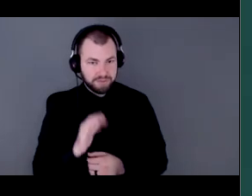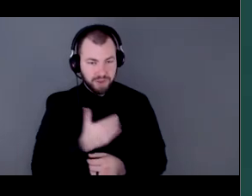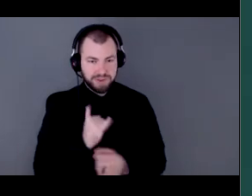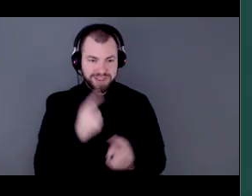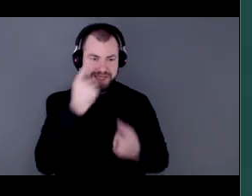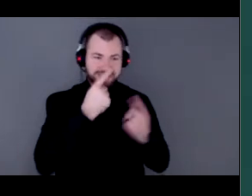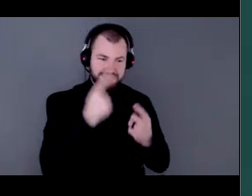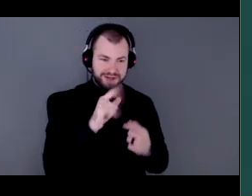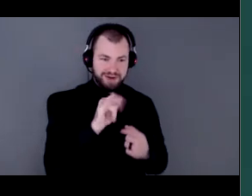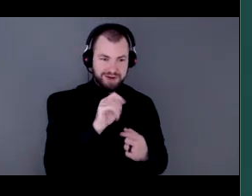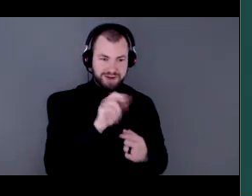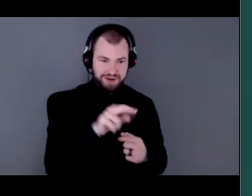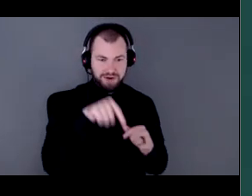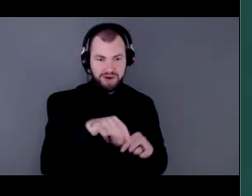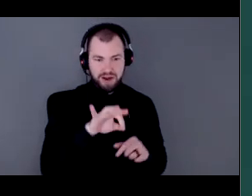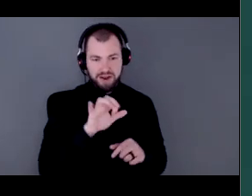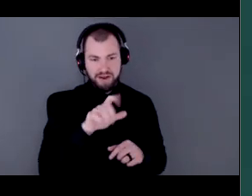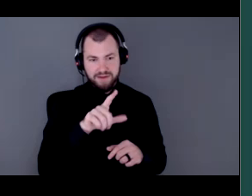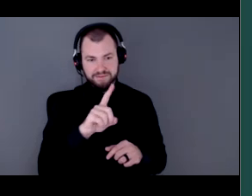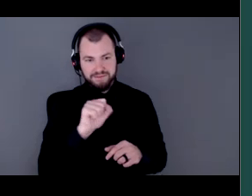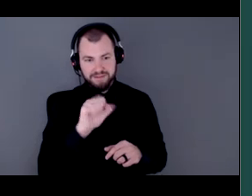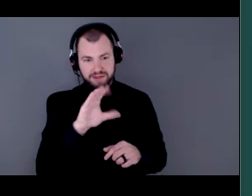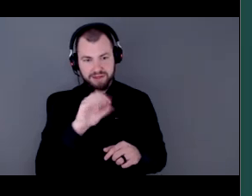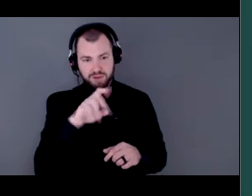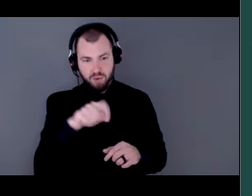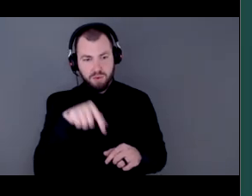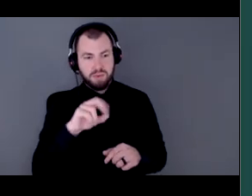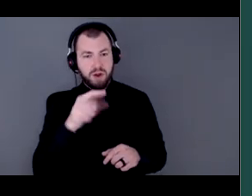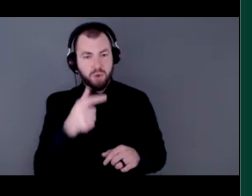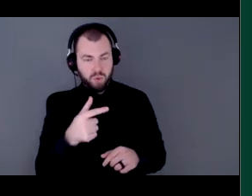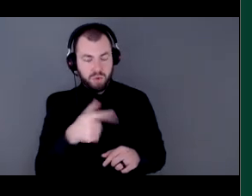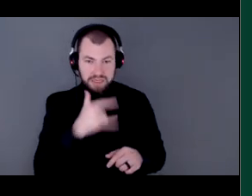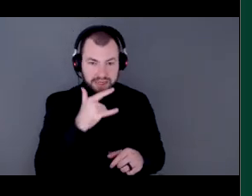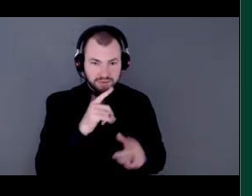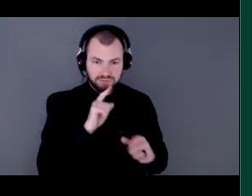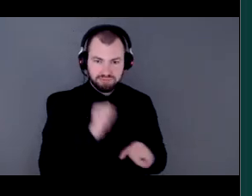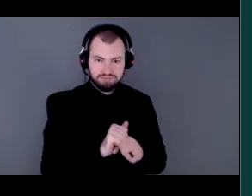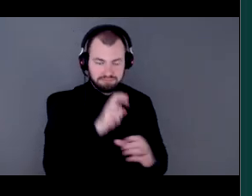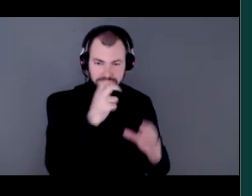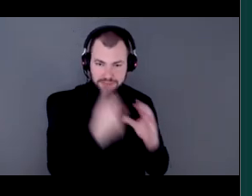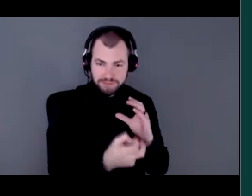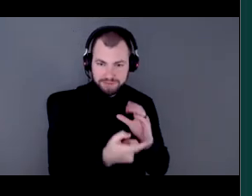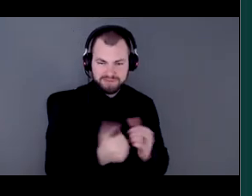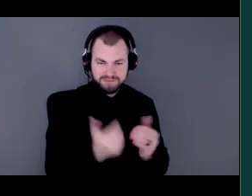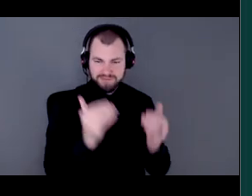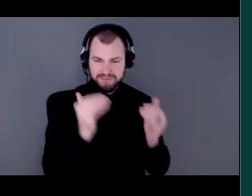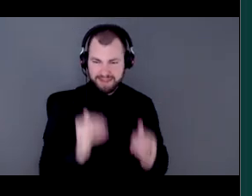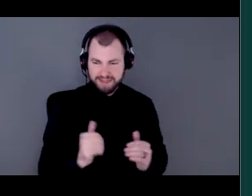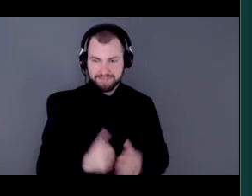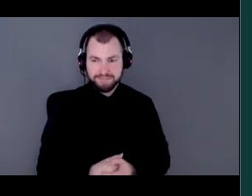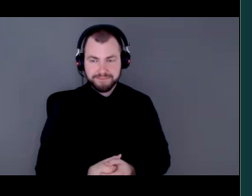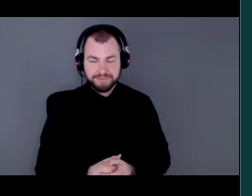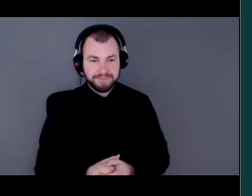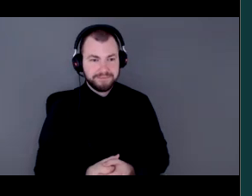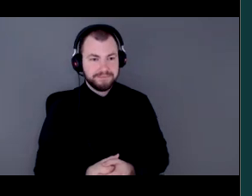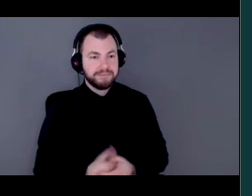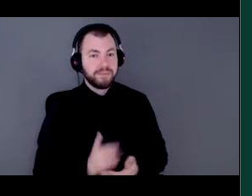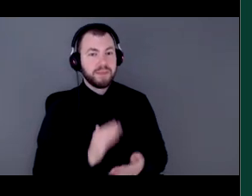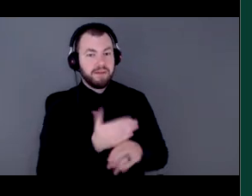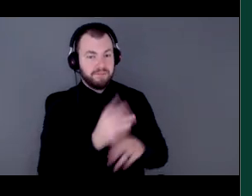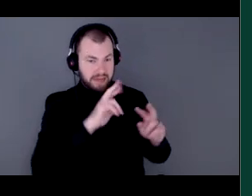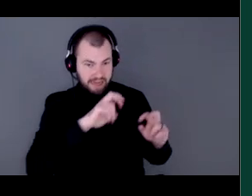considerlitterfieldscope.org. And the kids are really getting into it. So next slide. So this is the, after they've done all of their analysis, this